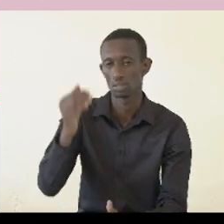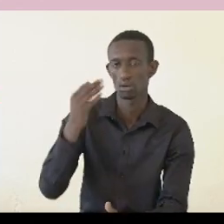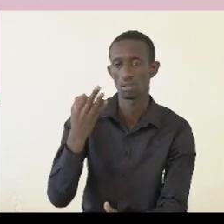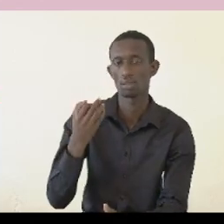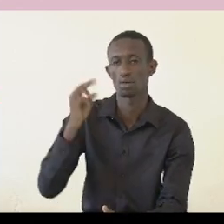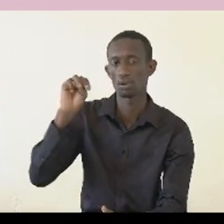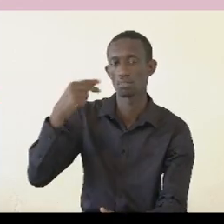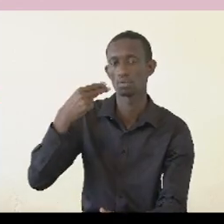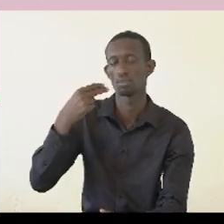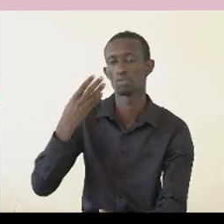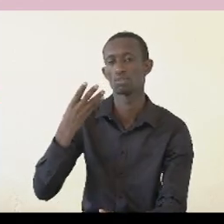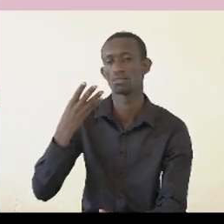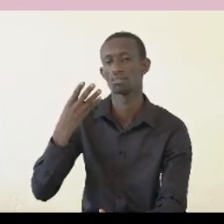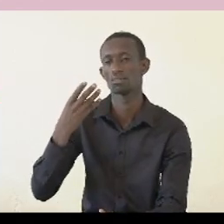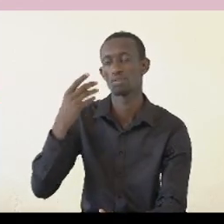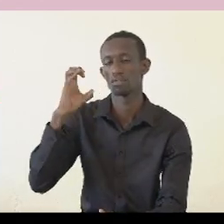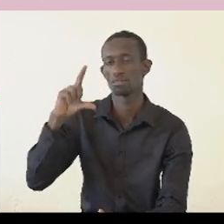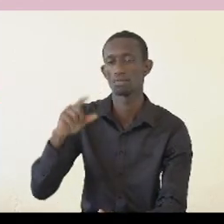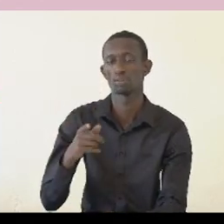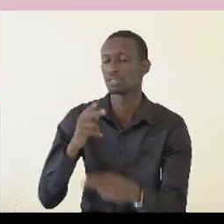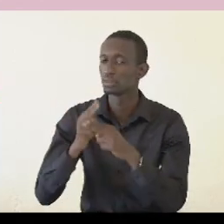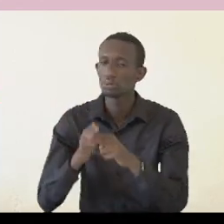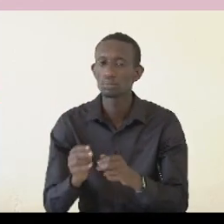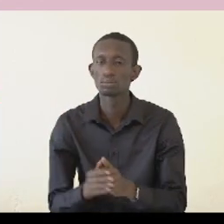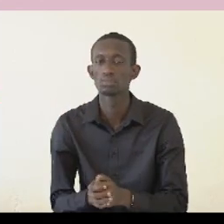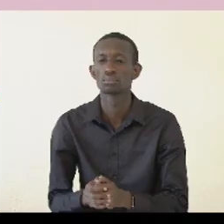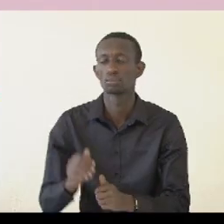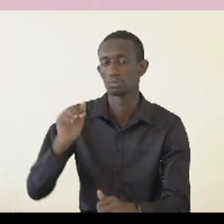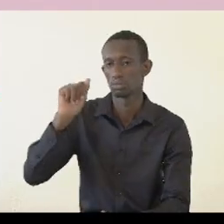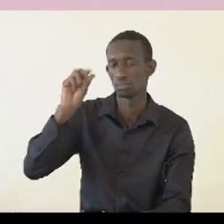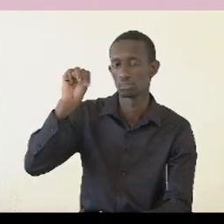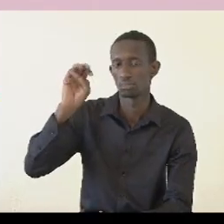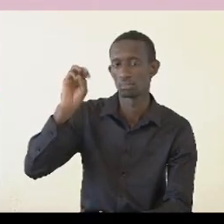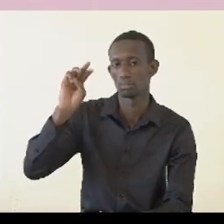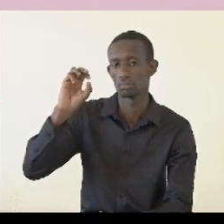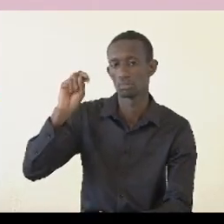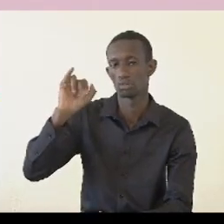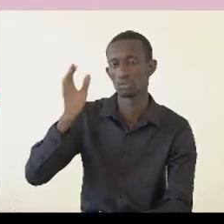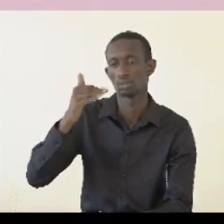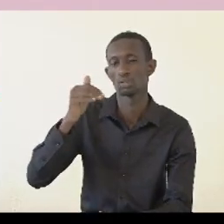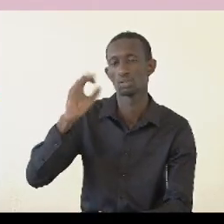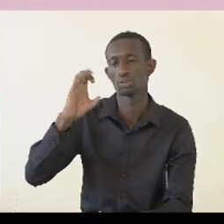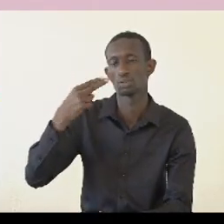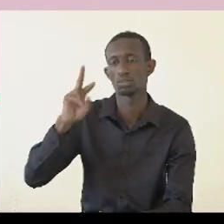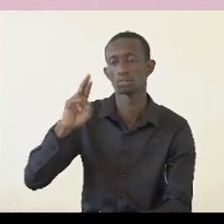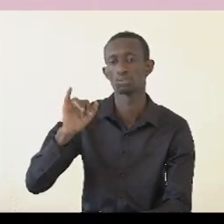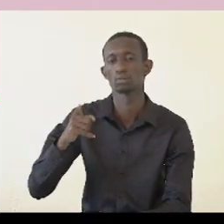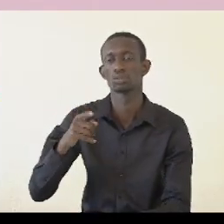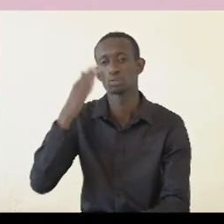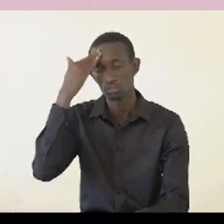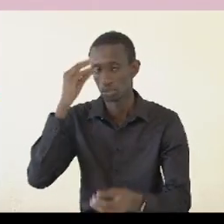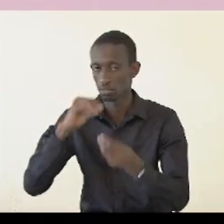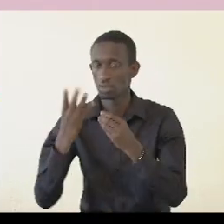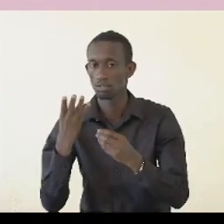Ammonium and chloride. So the name is ammonium chloride. And as usual, number 4